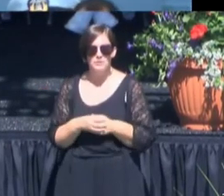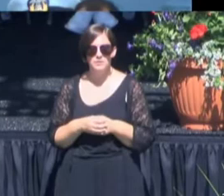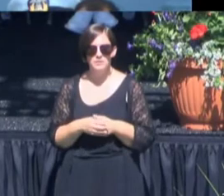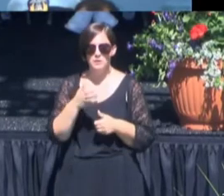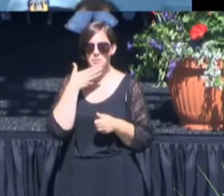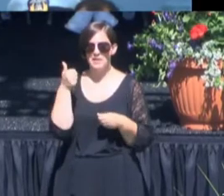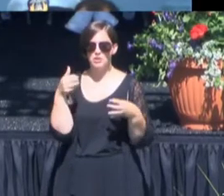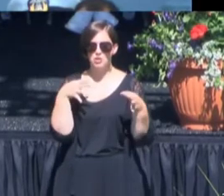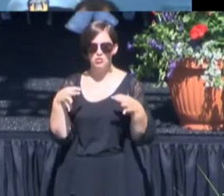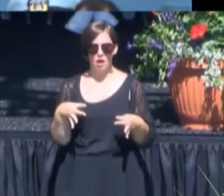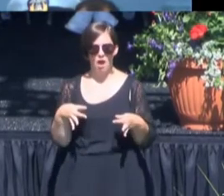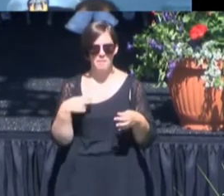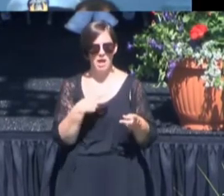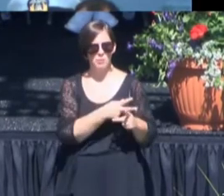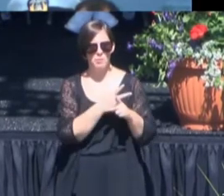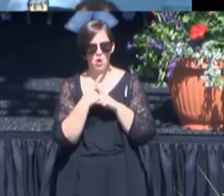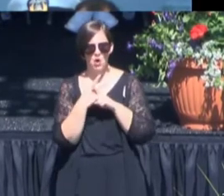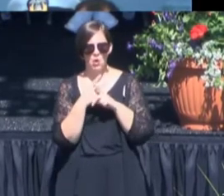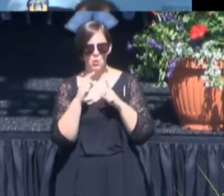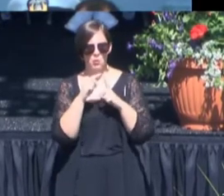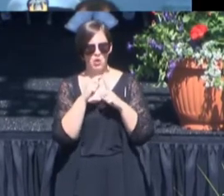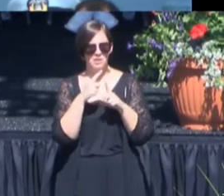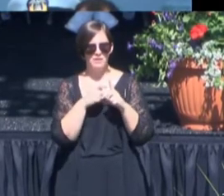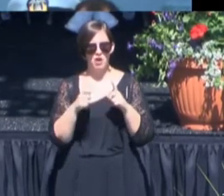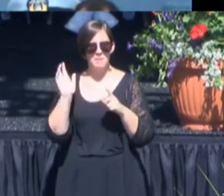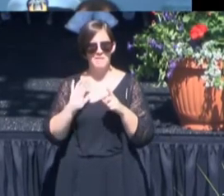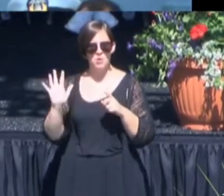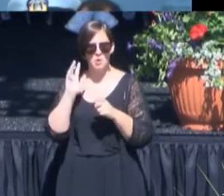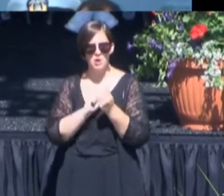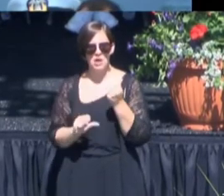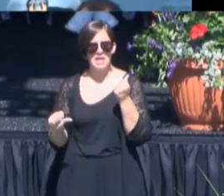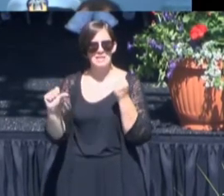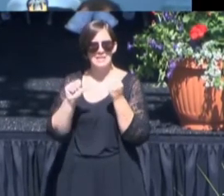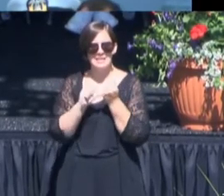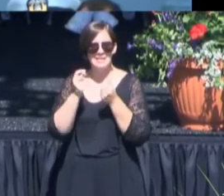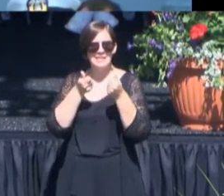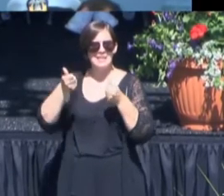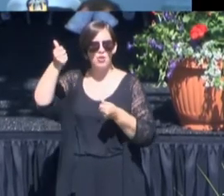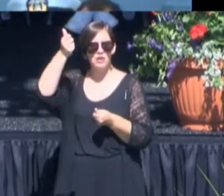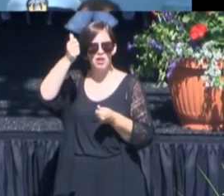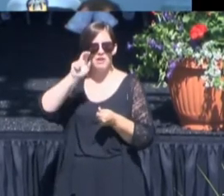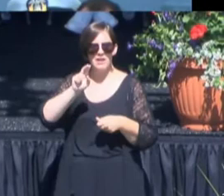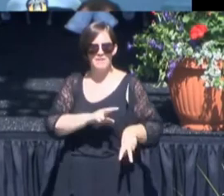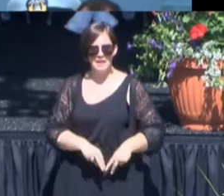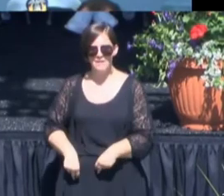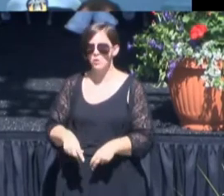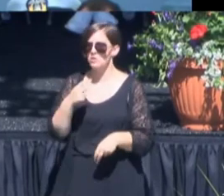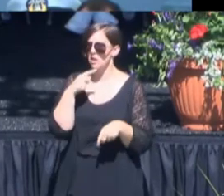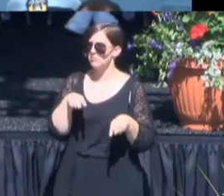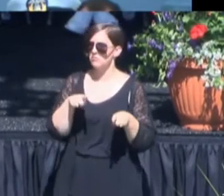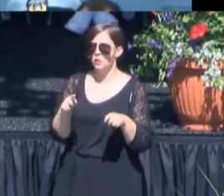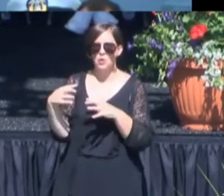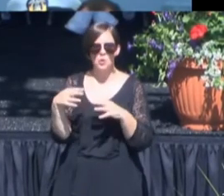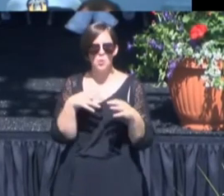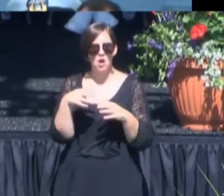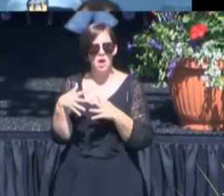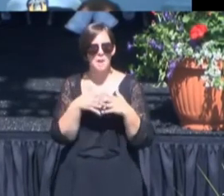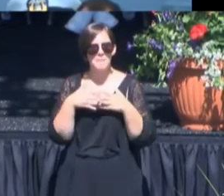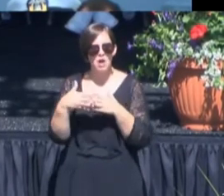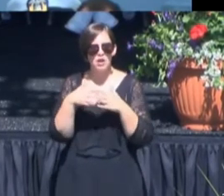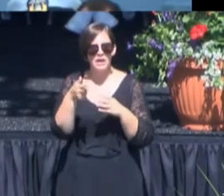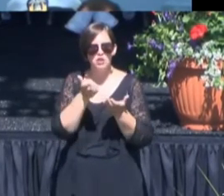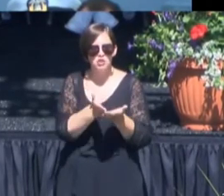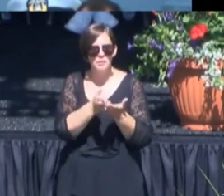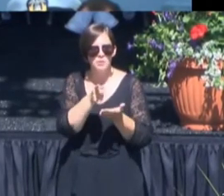it, I would borrow words from a former Assistant Secretary of the Navy, who said, in the event of a war, American flagged ships